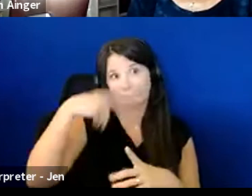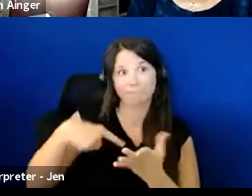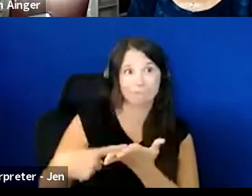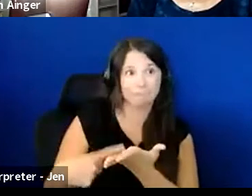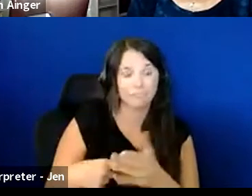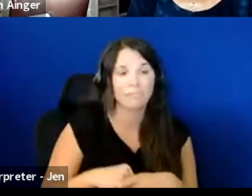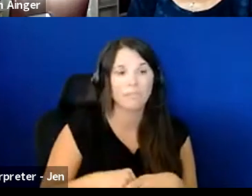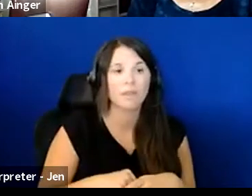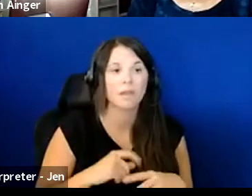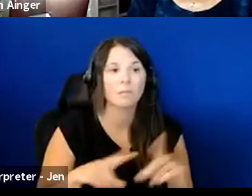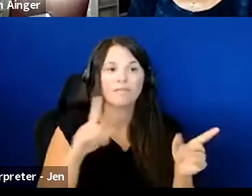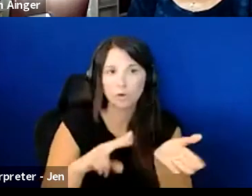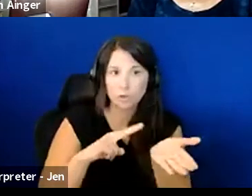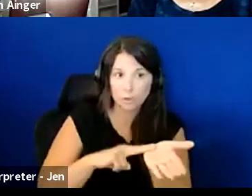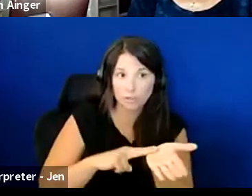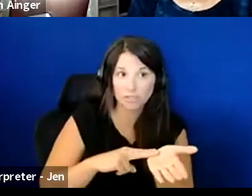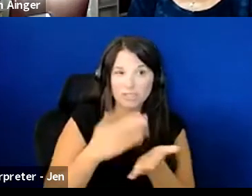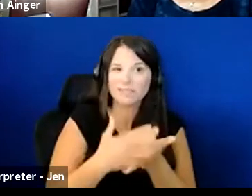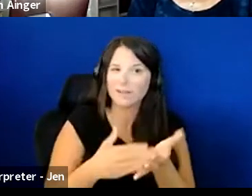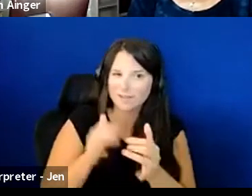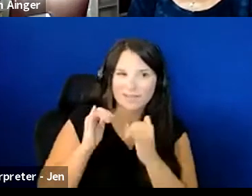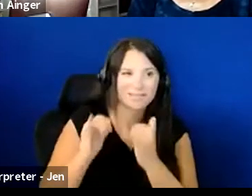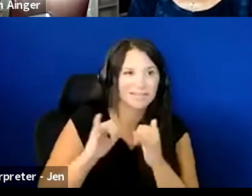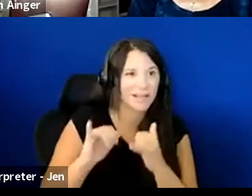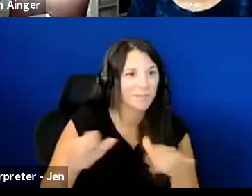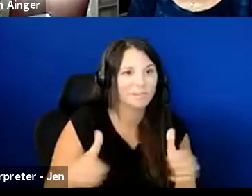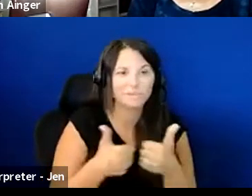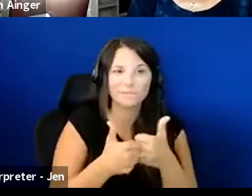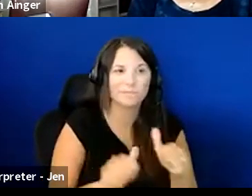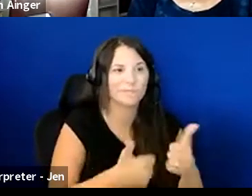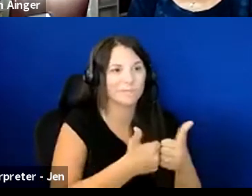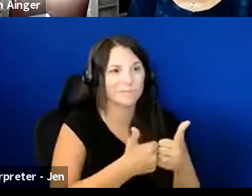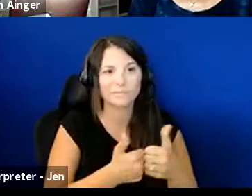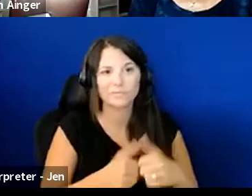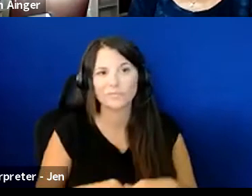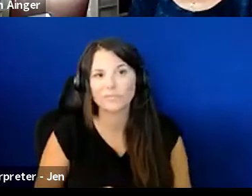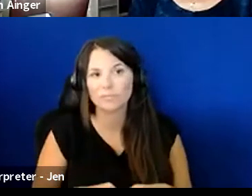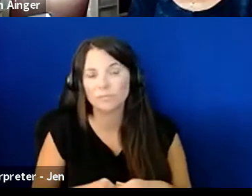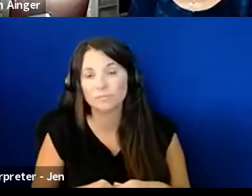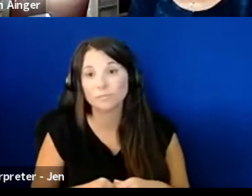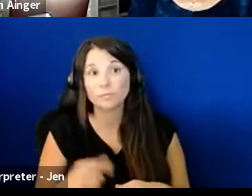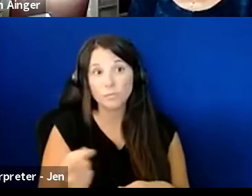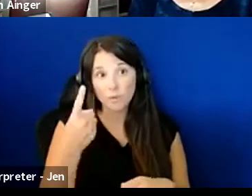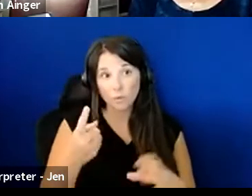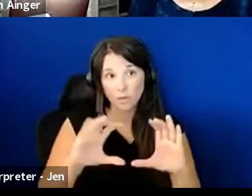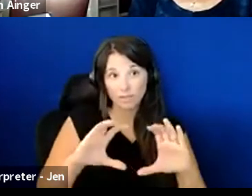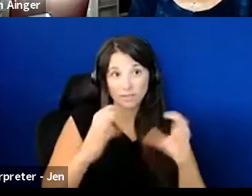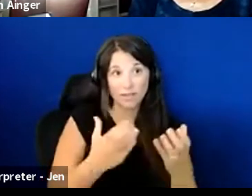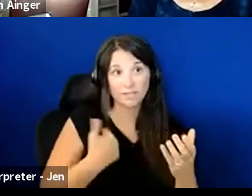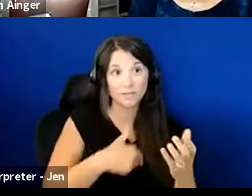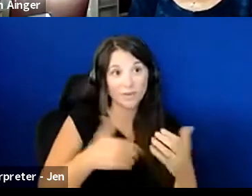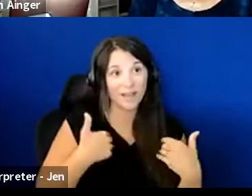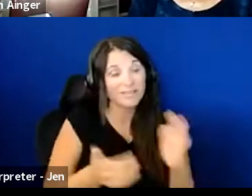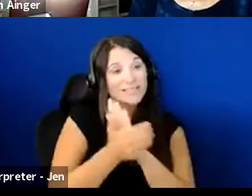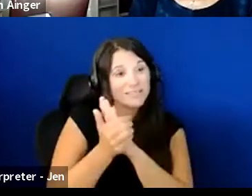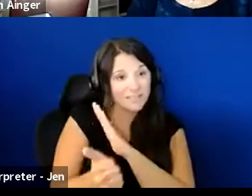we faced some of the same challenges, and one of the classes that we have is our skills lab.